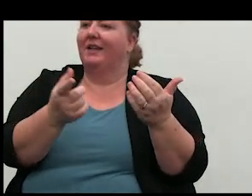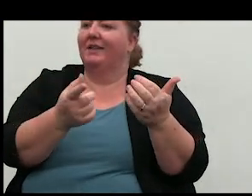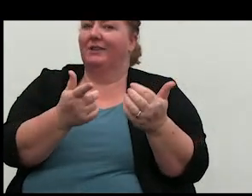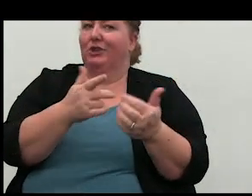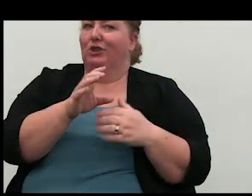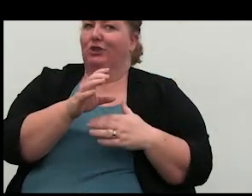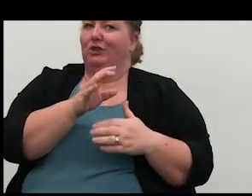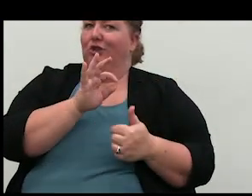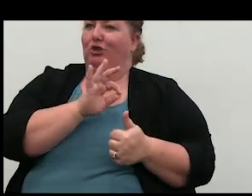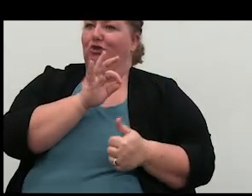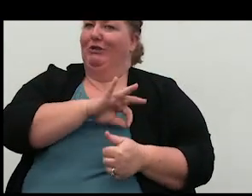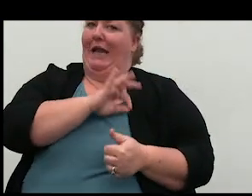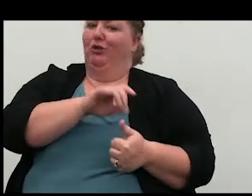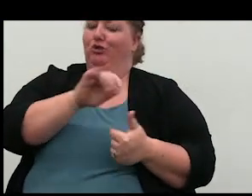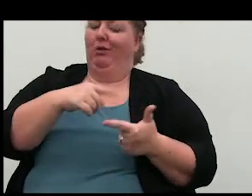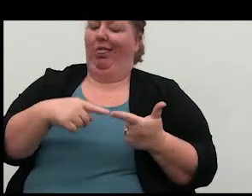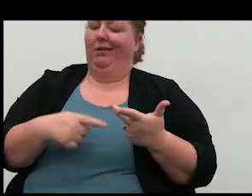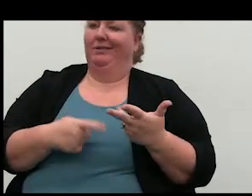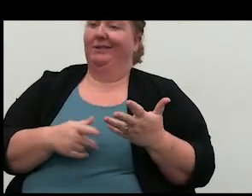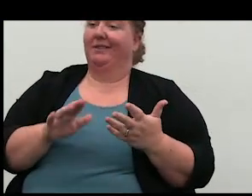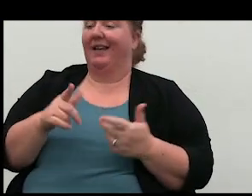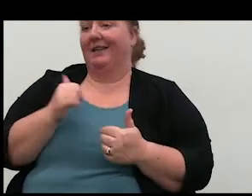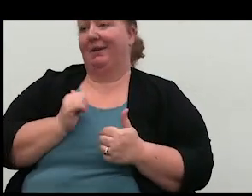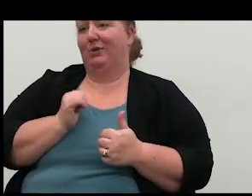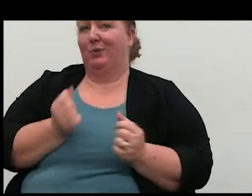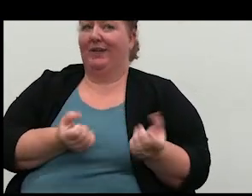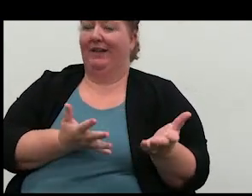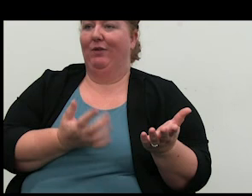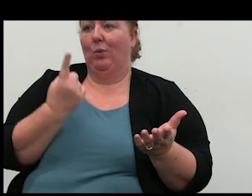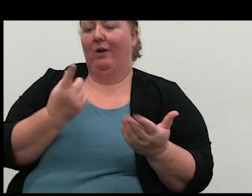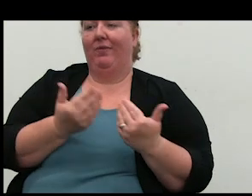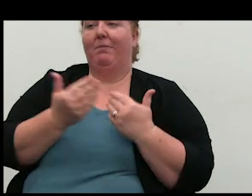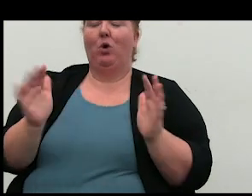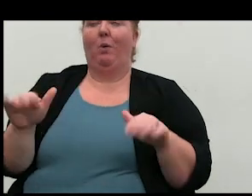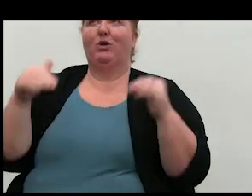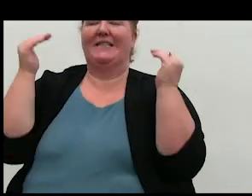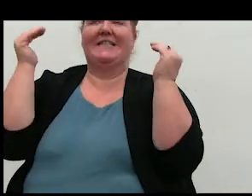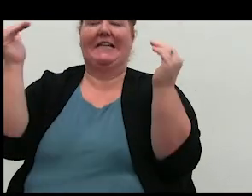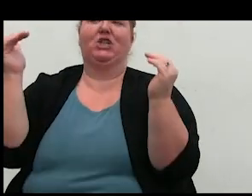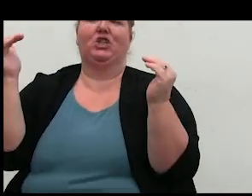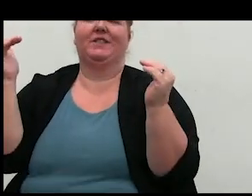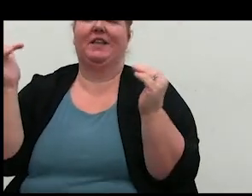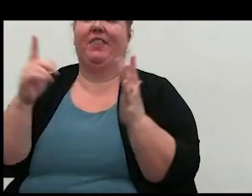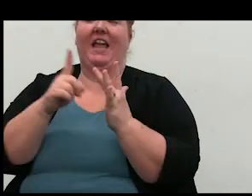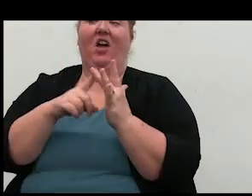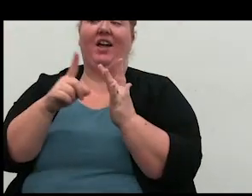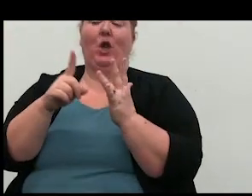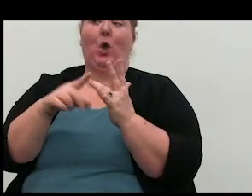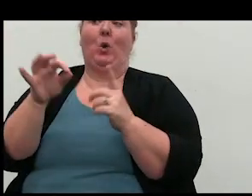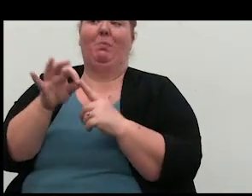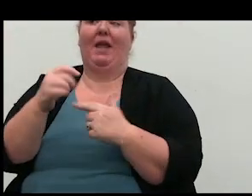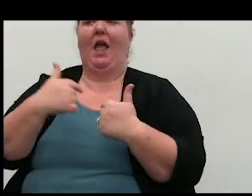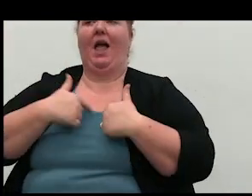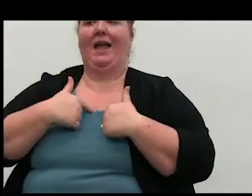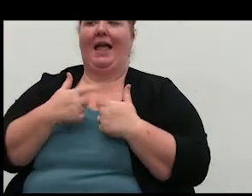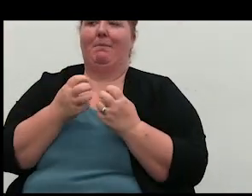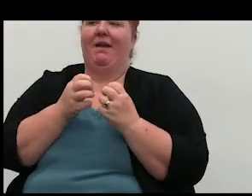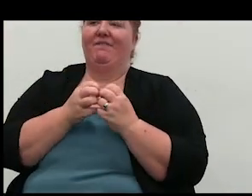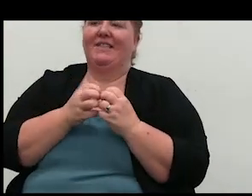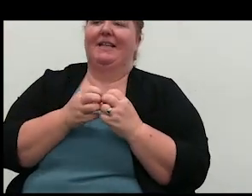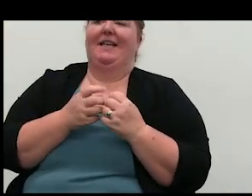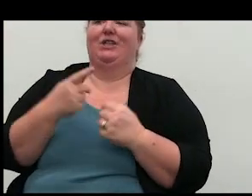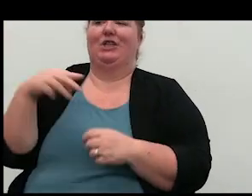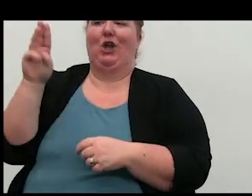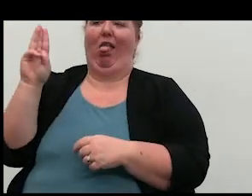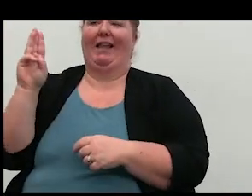hope, over the years. And I suspect we're going to give you one of the more prestigious, the IOP I Am a Physicist Girl